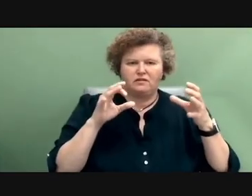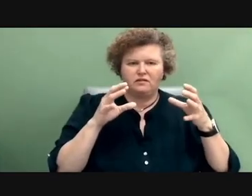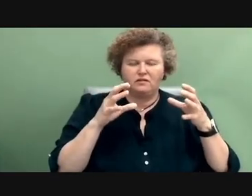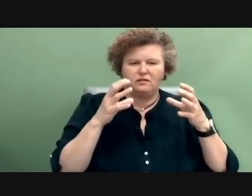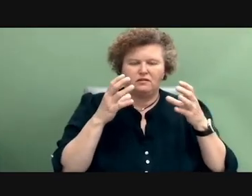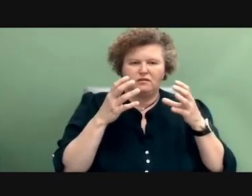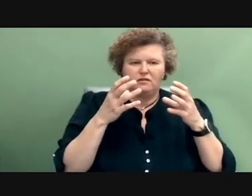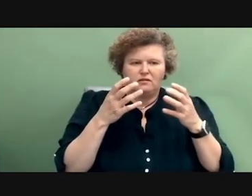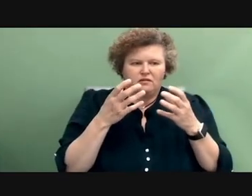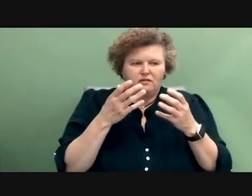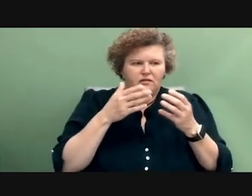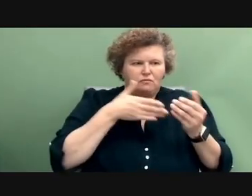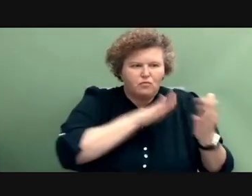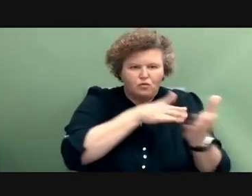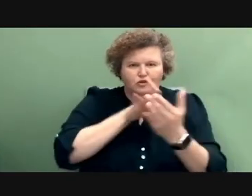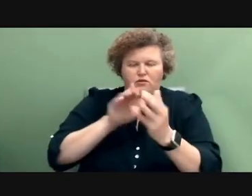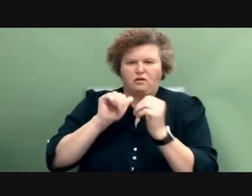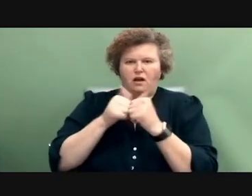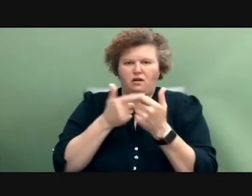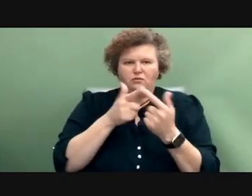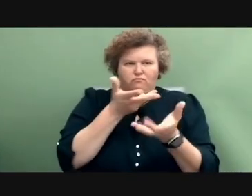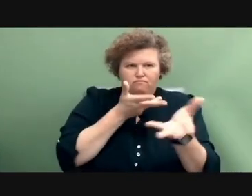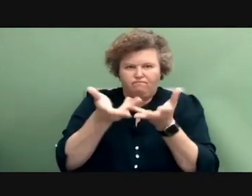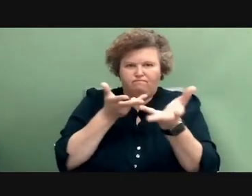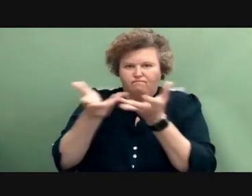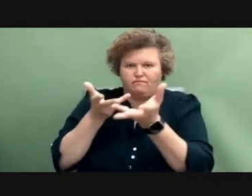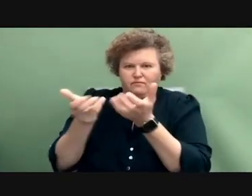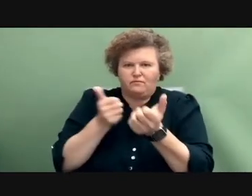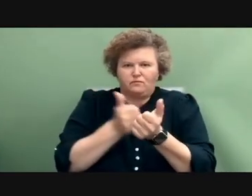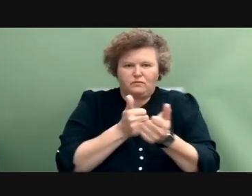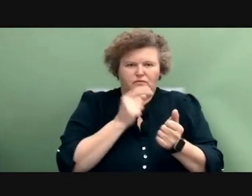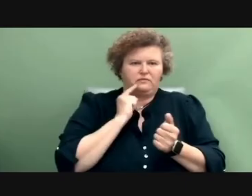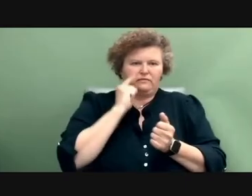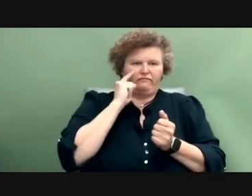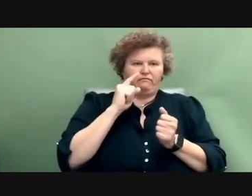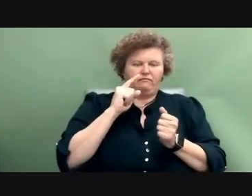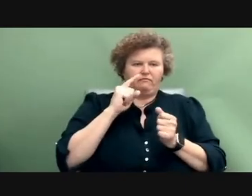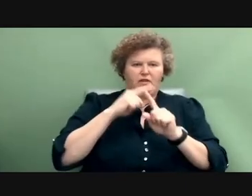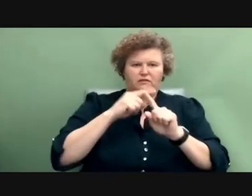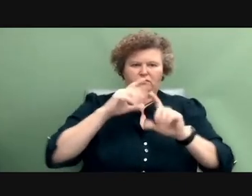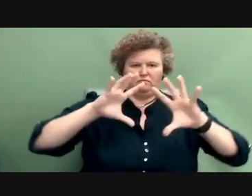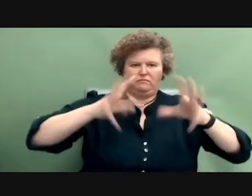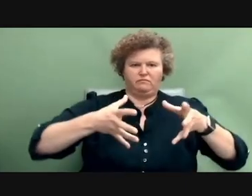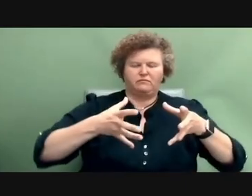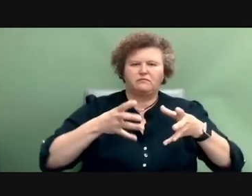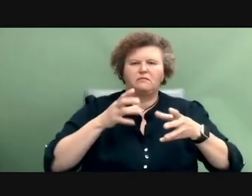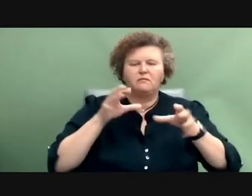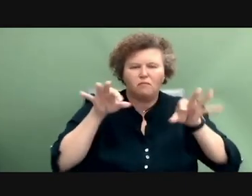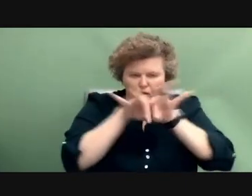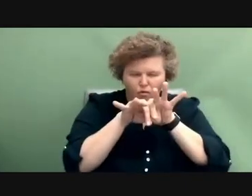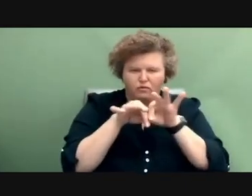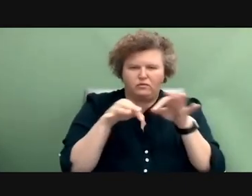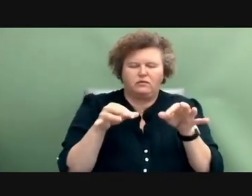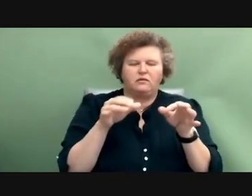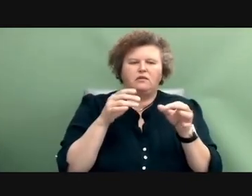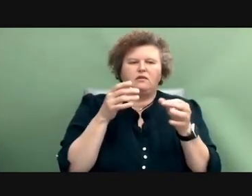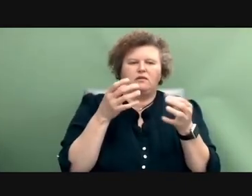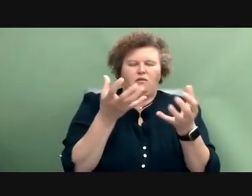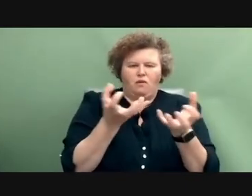that in a depth way, in an approach of how to best suit those who have